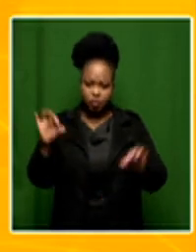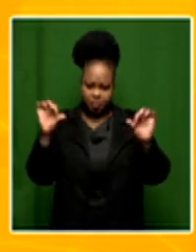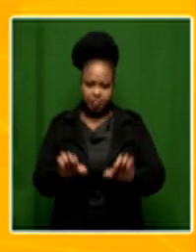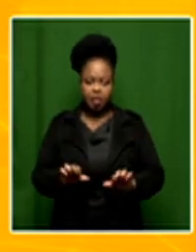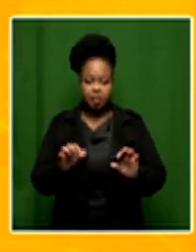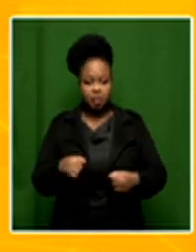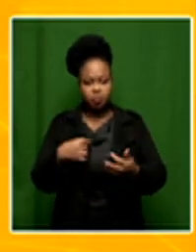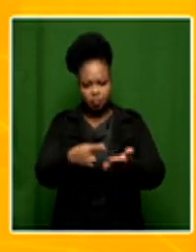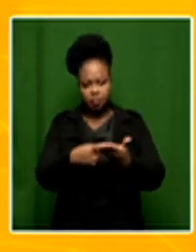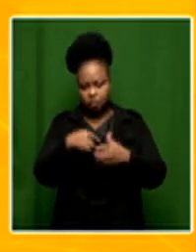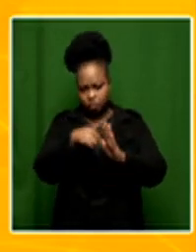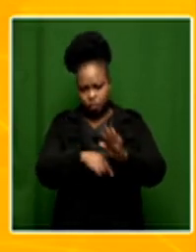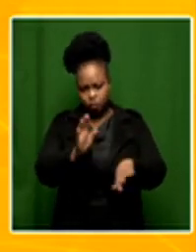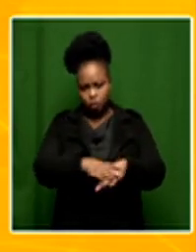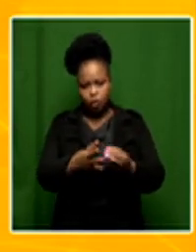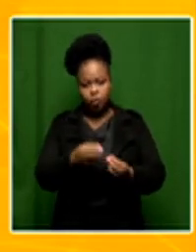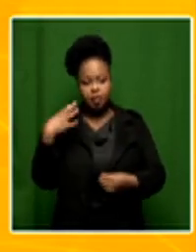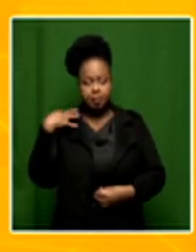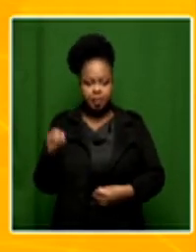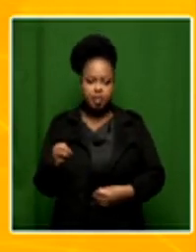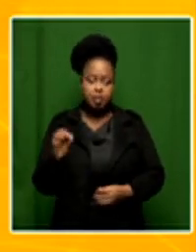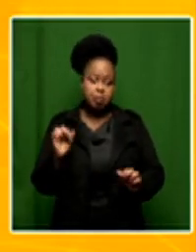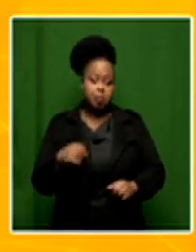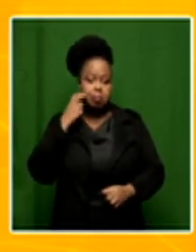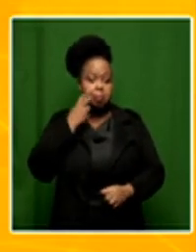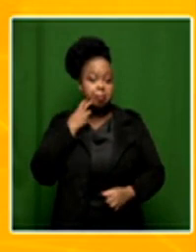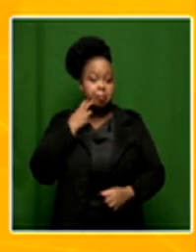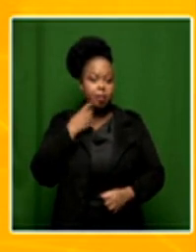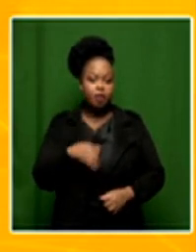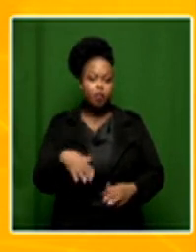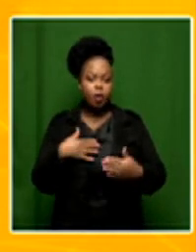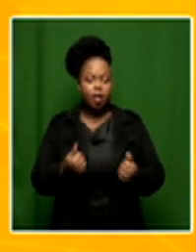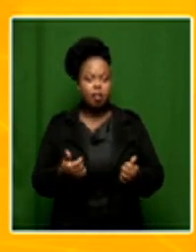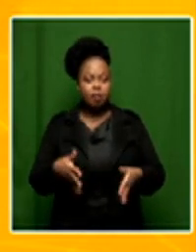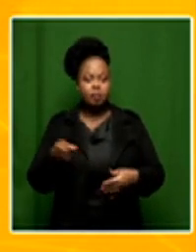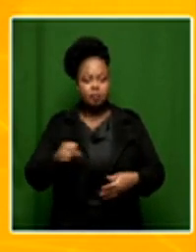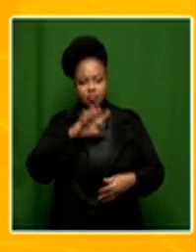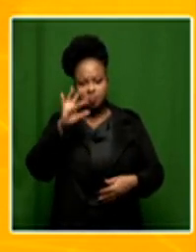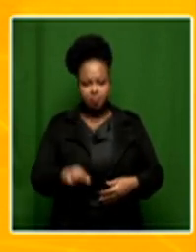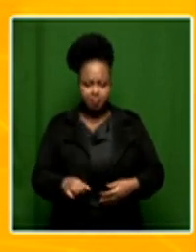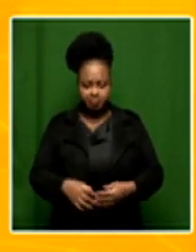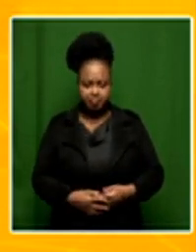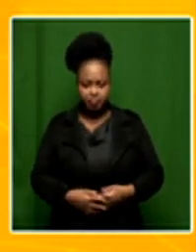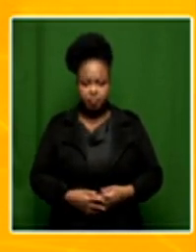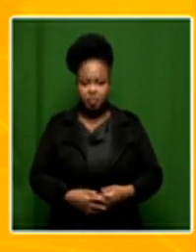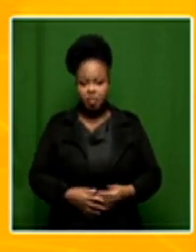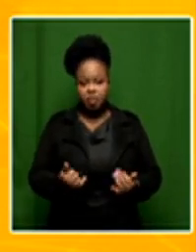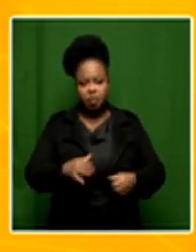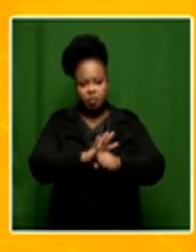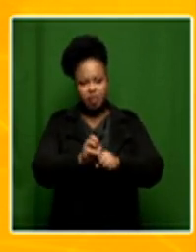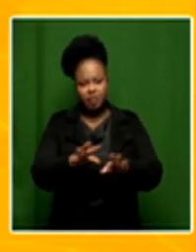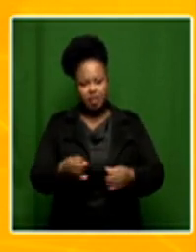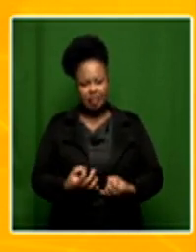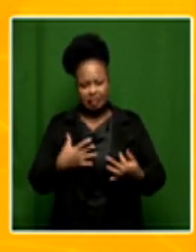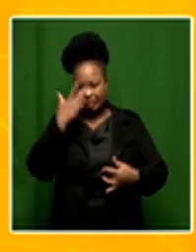Back, as you say, to that conversation with Minister Zweli Mkhize, the Minister of Health here in South Africa. And South Africa's